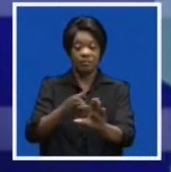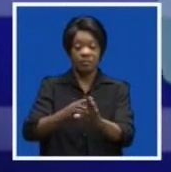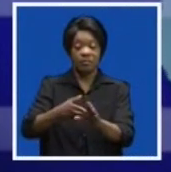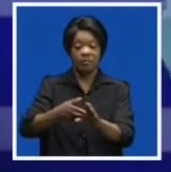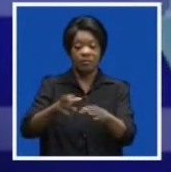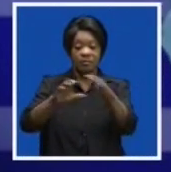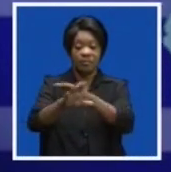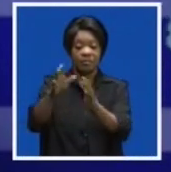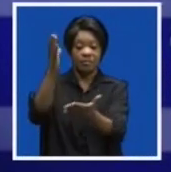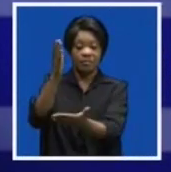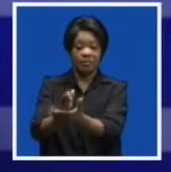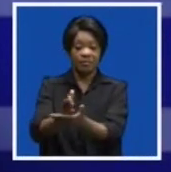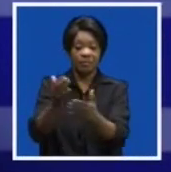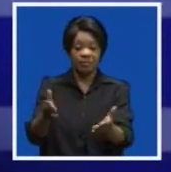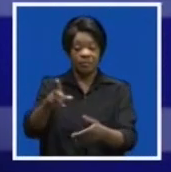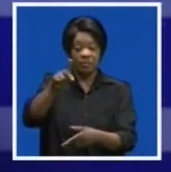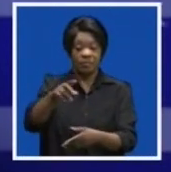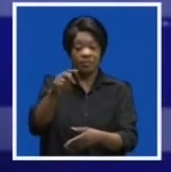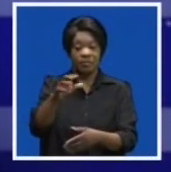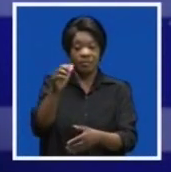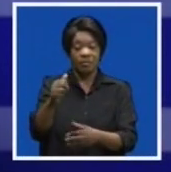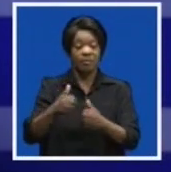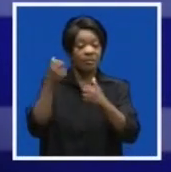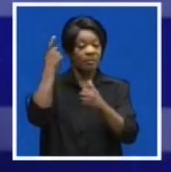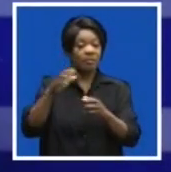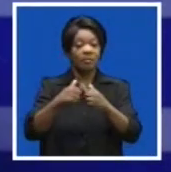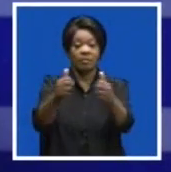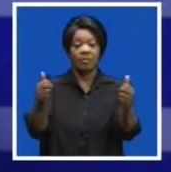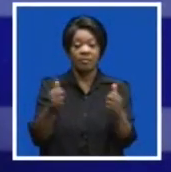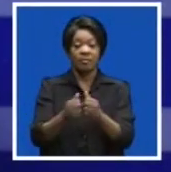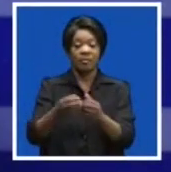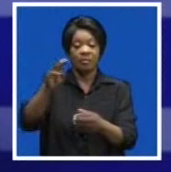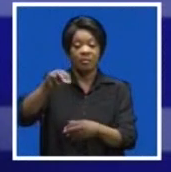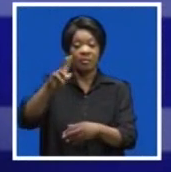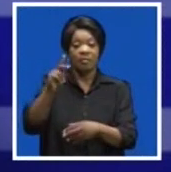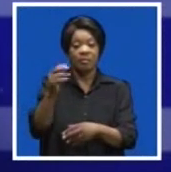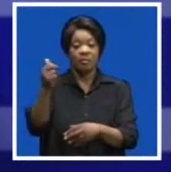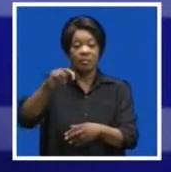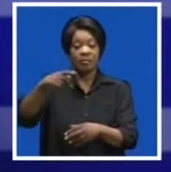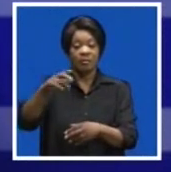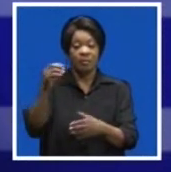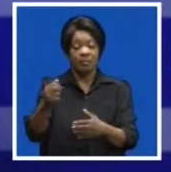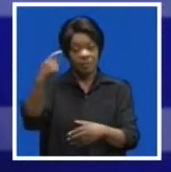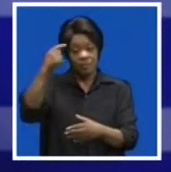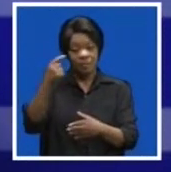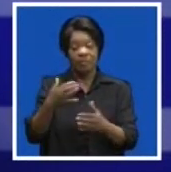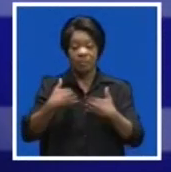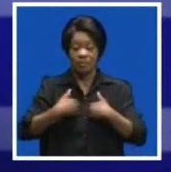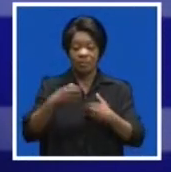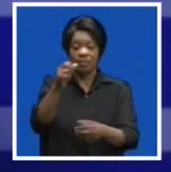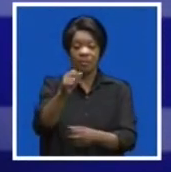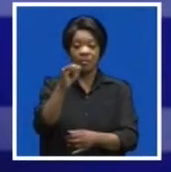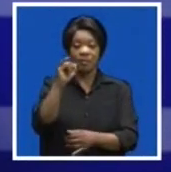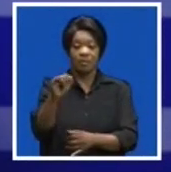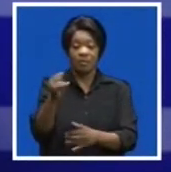to stop. And PTAZ Secretary General Benson Tembo appealed to government to come up with a statutory instrument